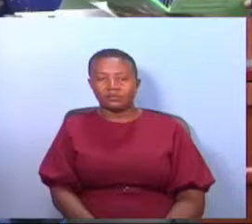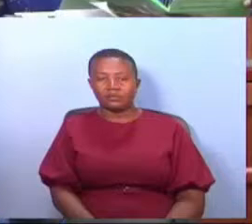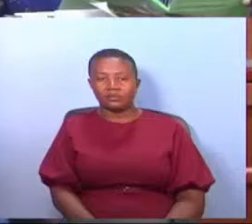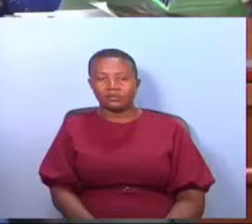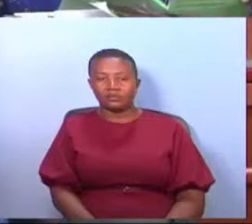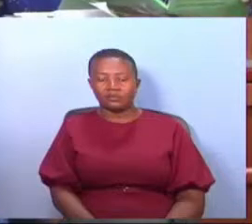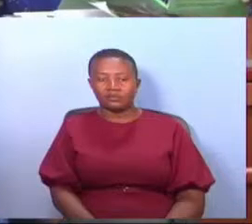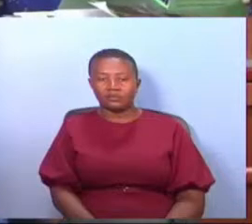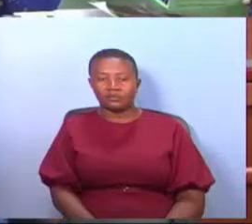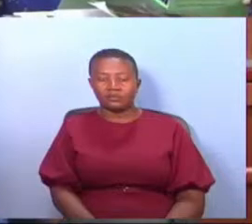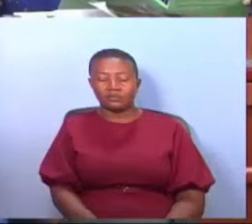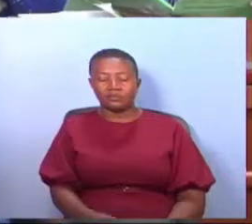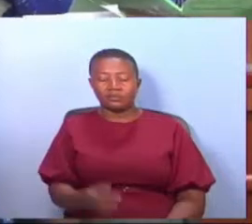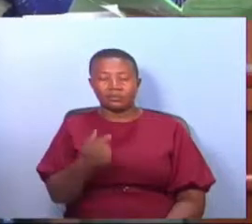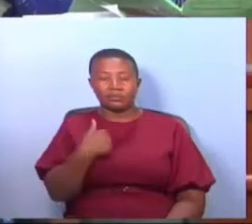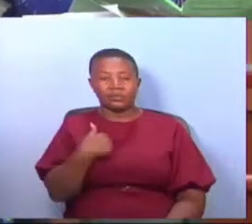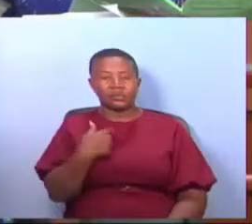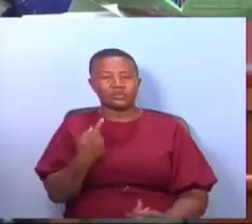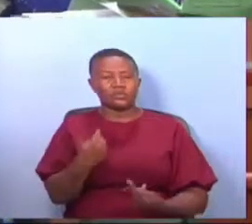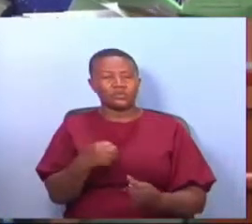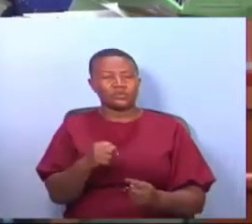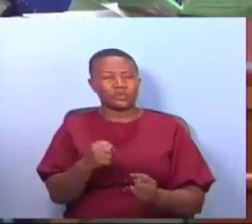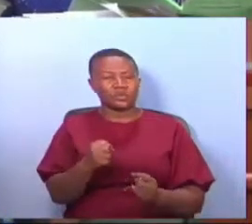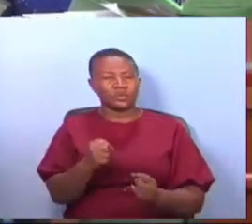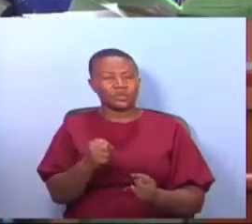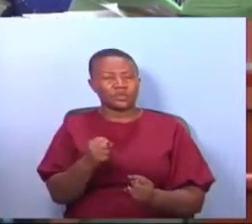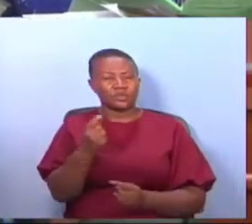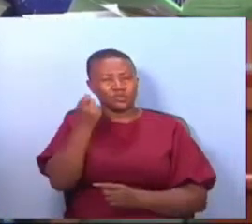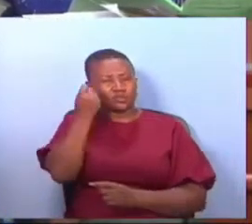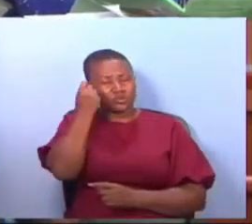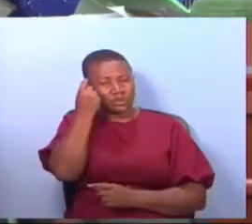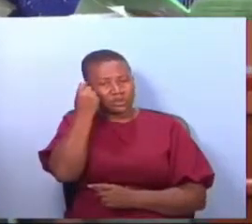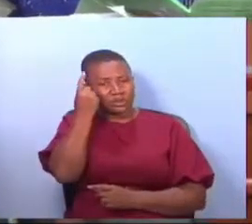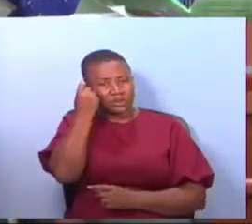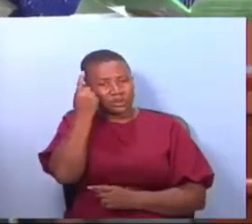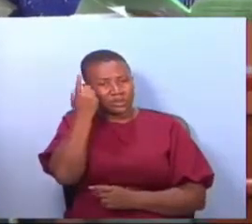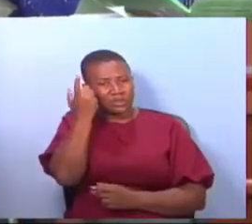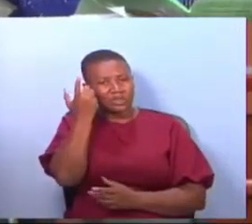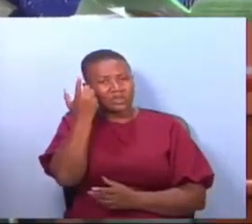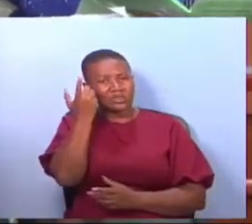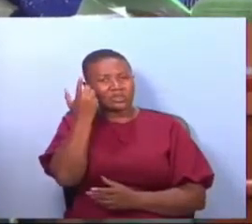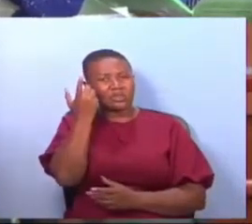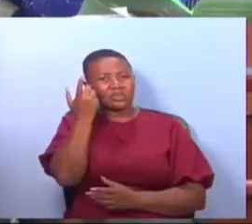Mr. Speaker, I'm trying to understand the way we